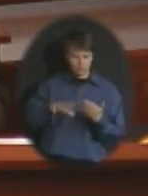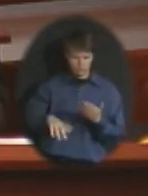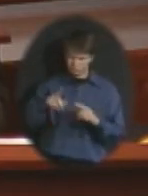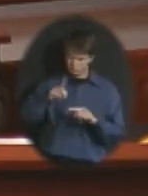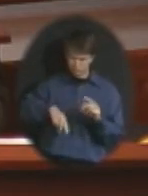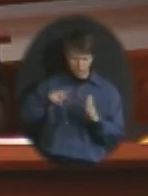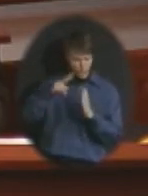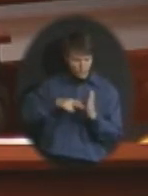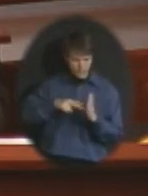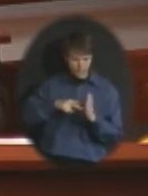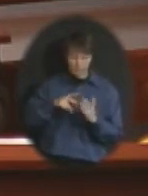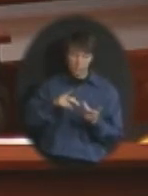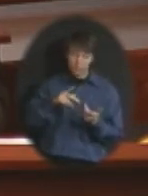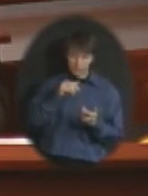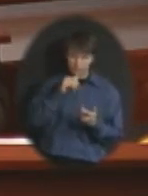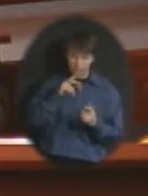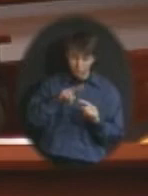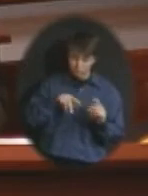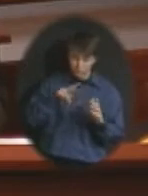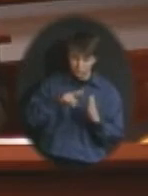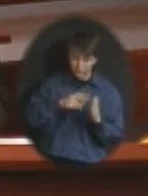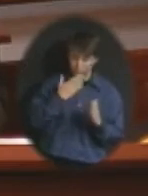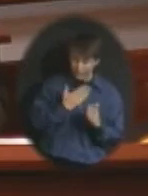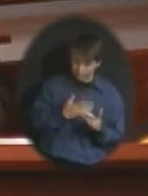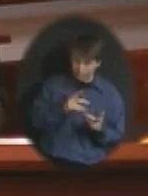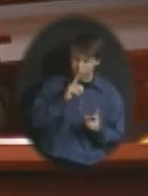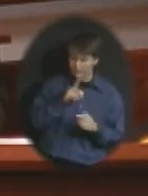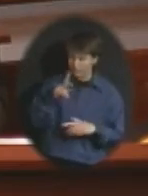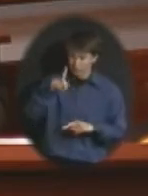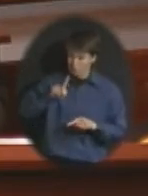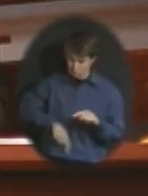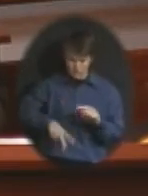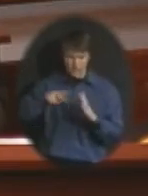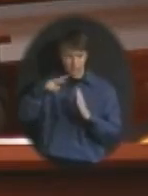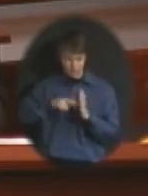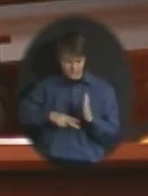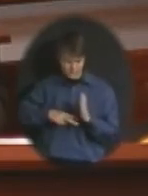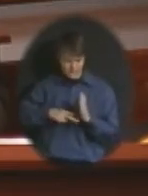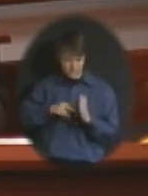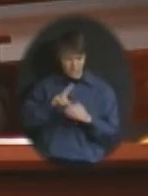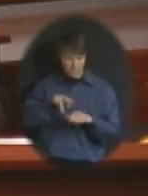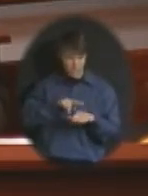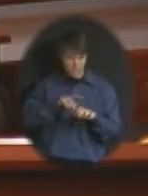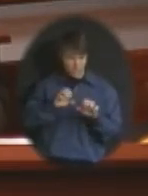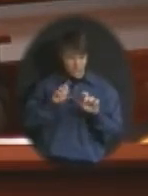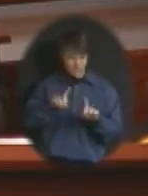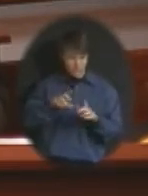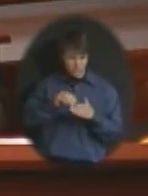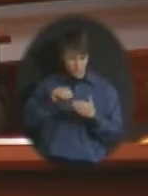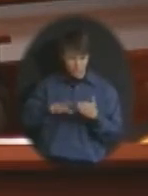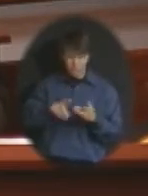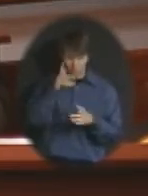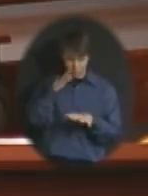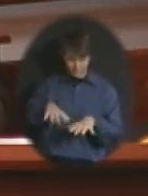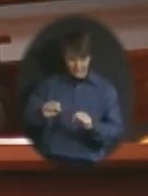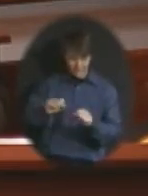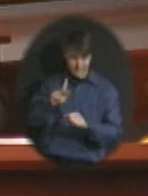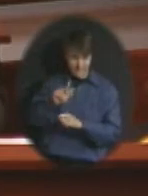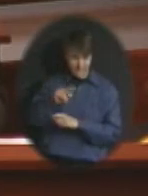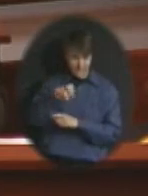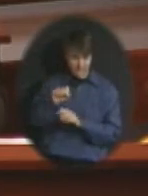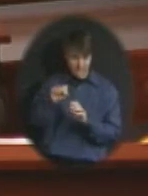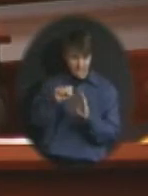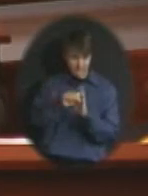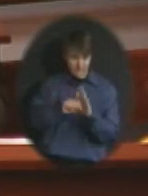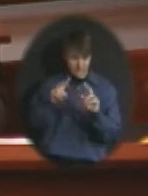not read well, but could not read. Being a regular ed student, that student will take the Kansas state assessments with us this spring. So again,